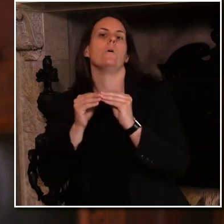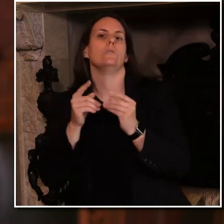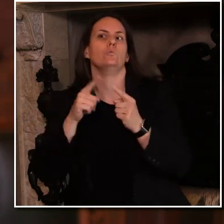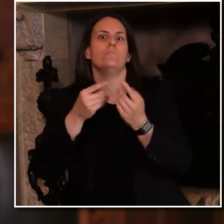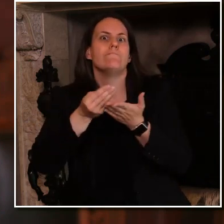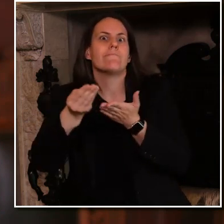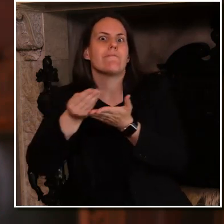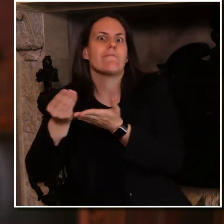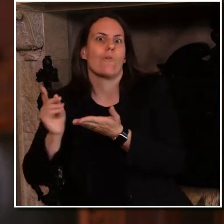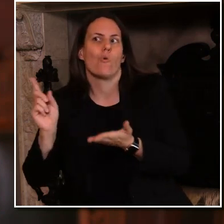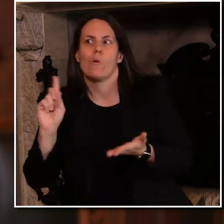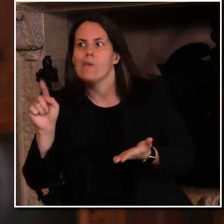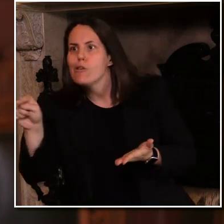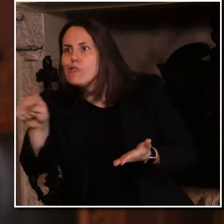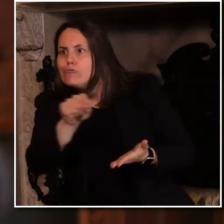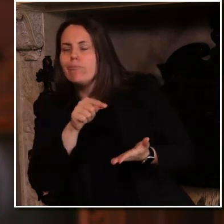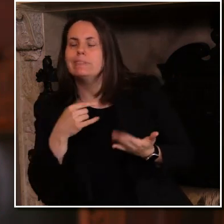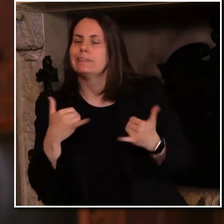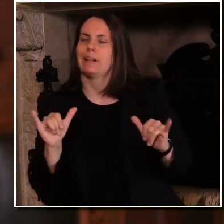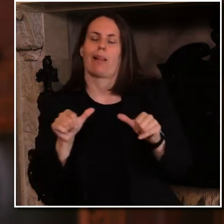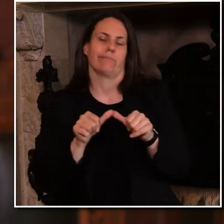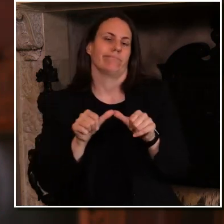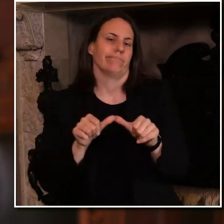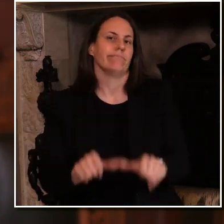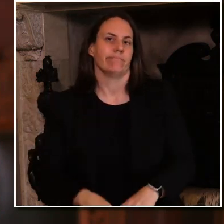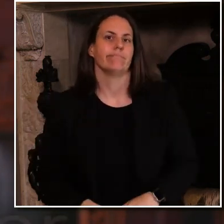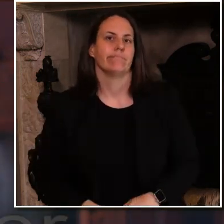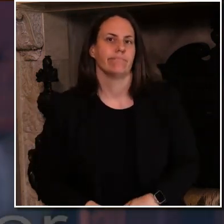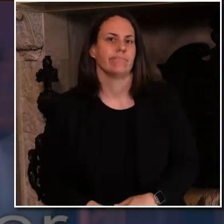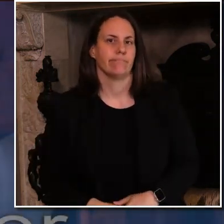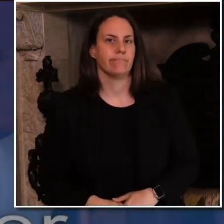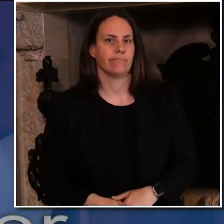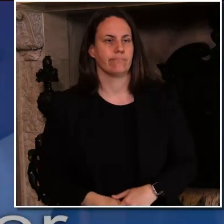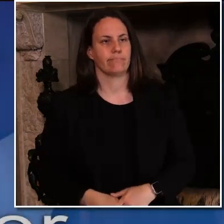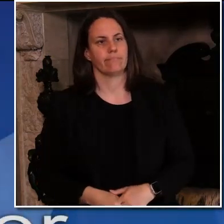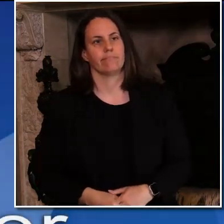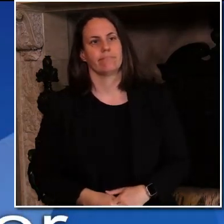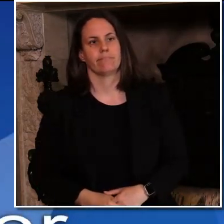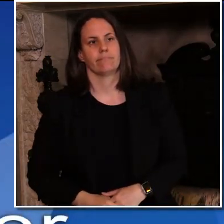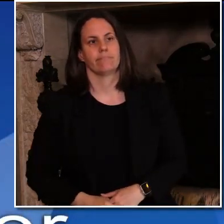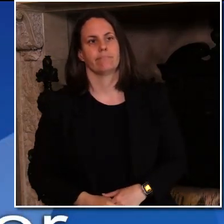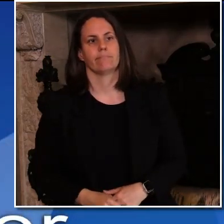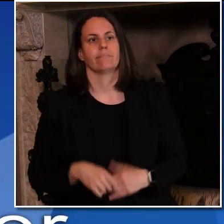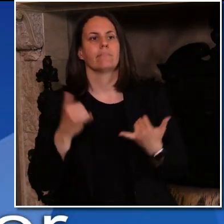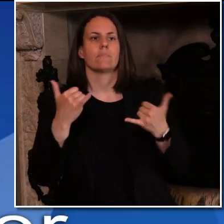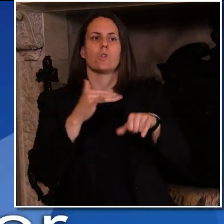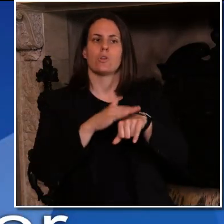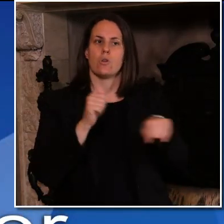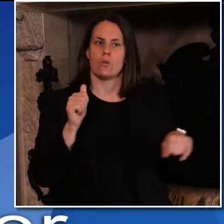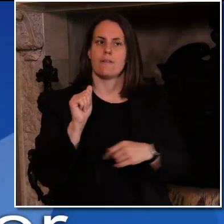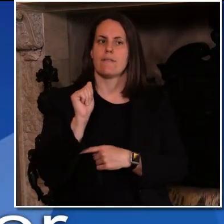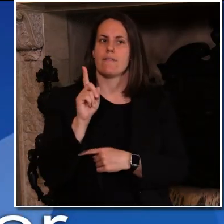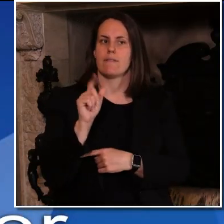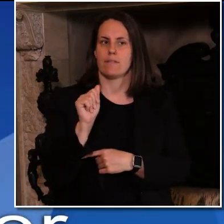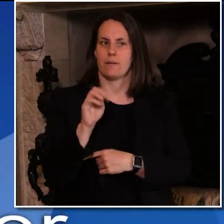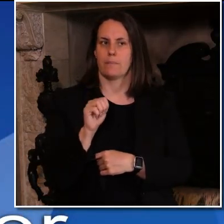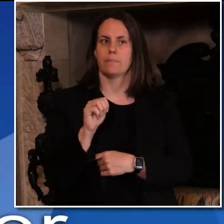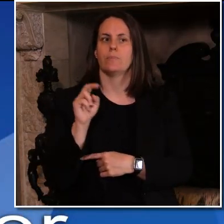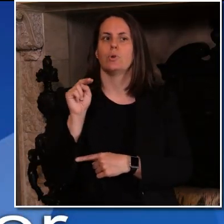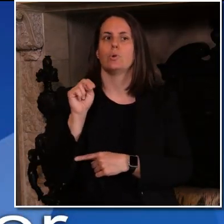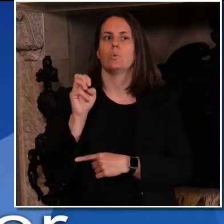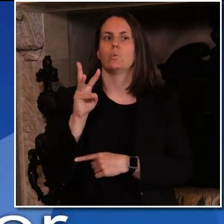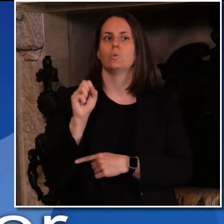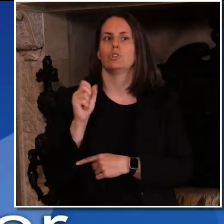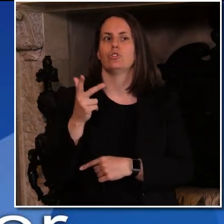to our frontline healthcare workers and our public safety. Thank you, Addie. Now to Adam Duxter from News 3 WISC